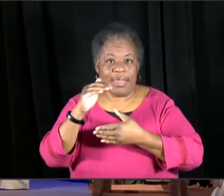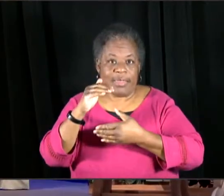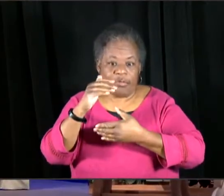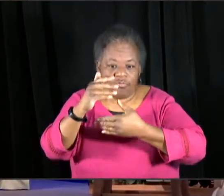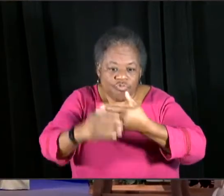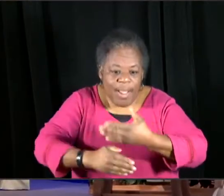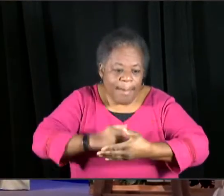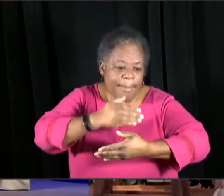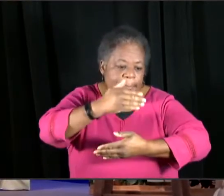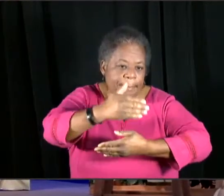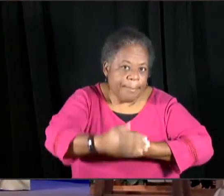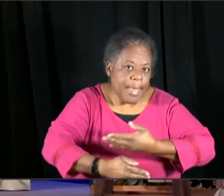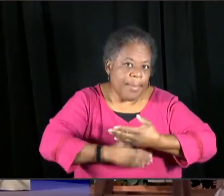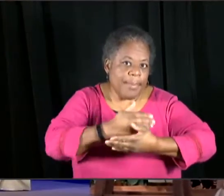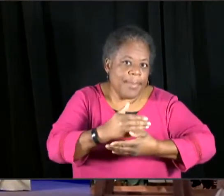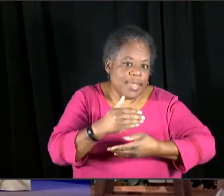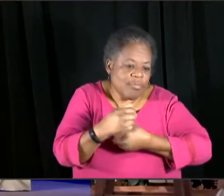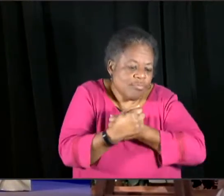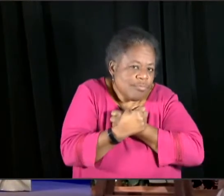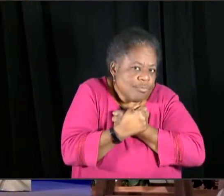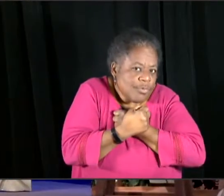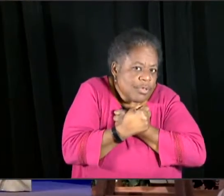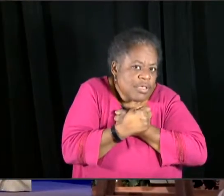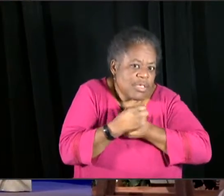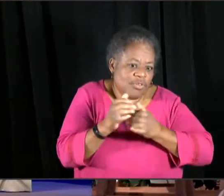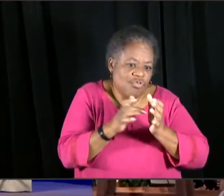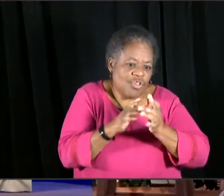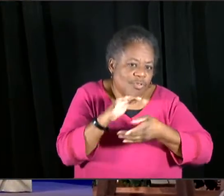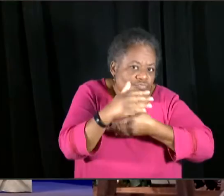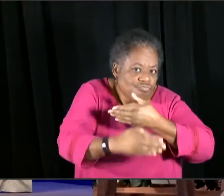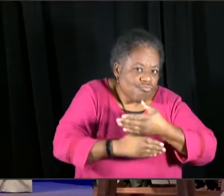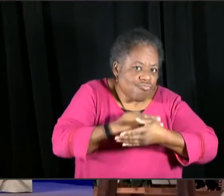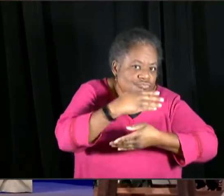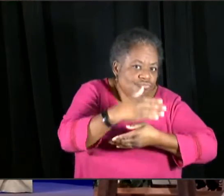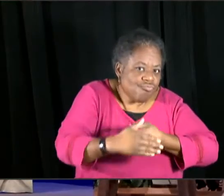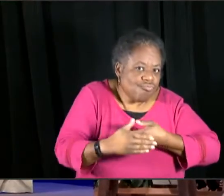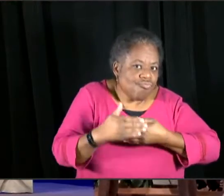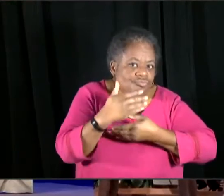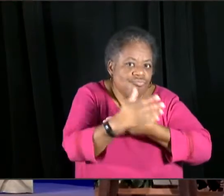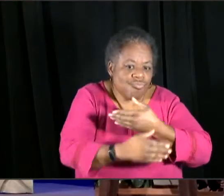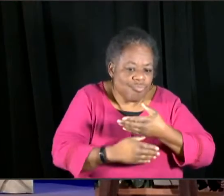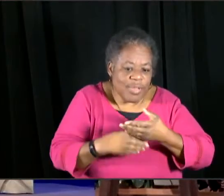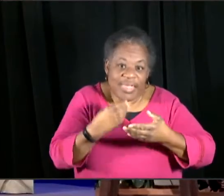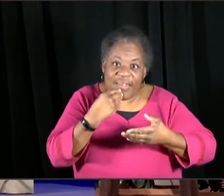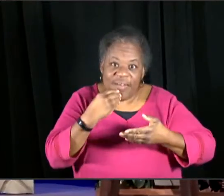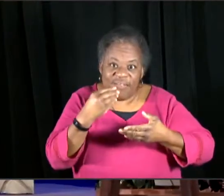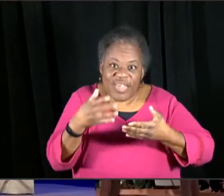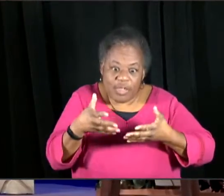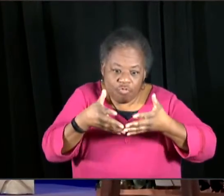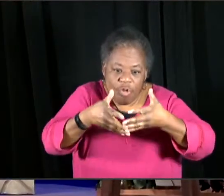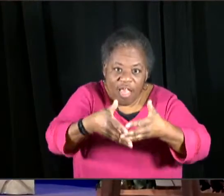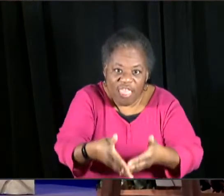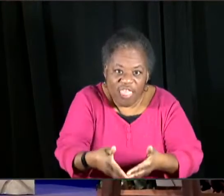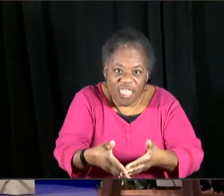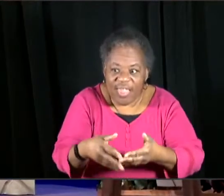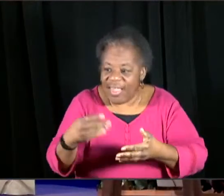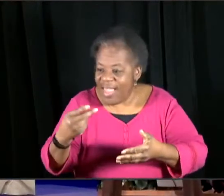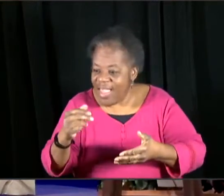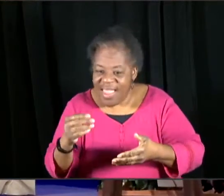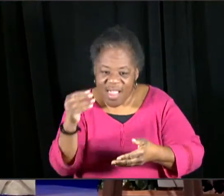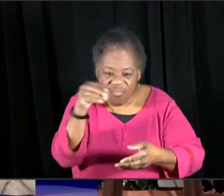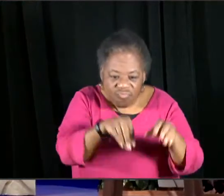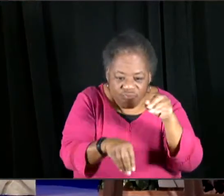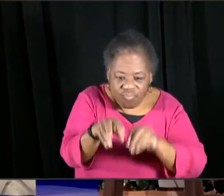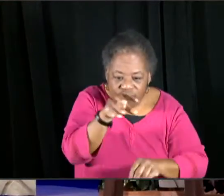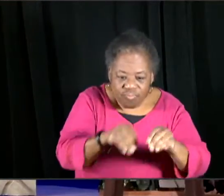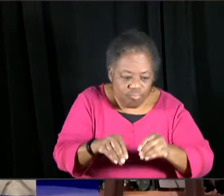a blanket as if that could keep him safe. And she put him in a feeding trough stacked with hay